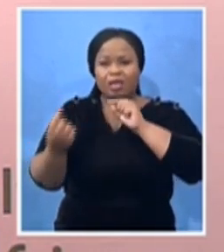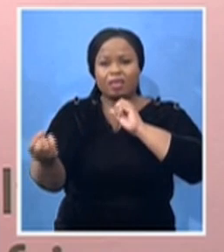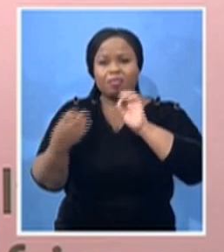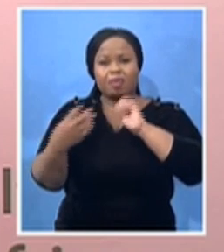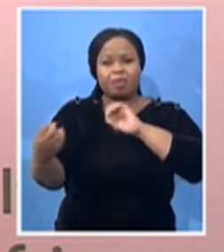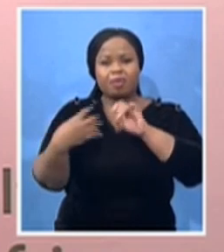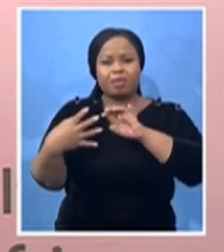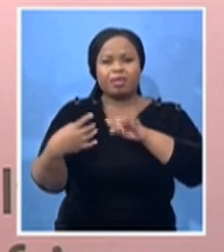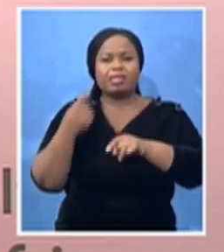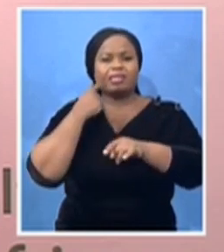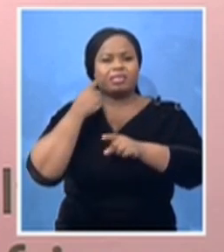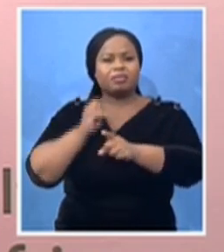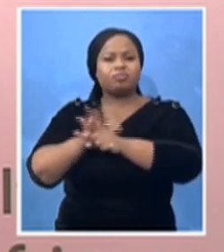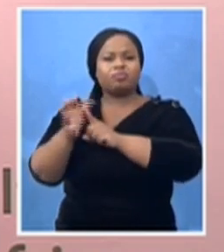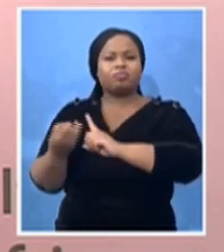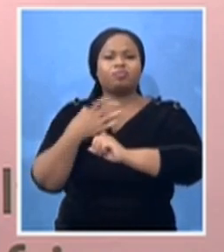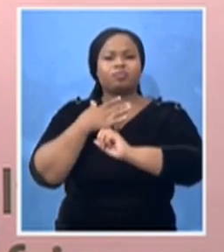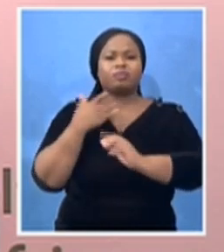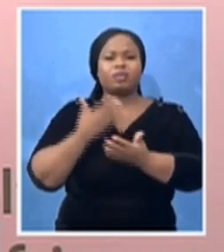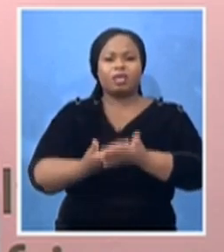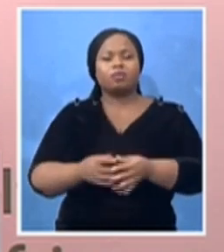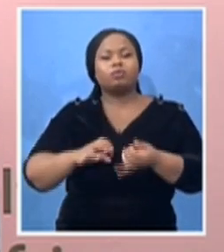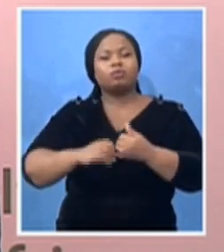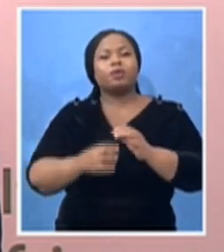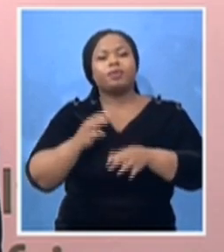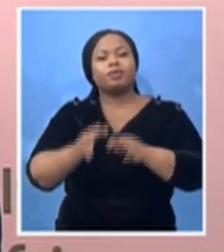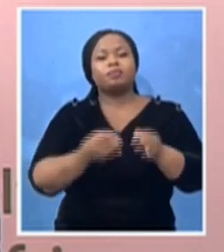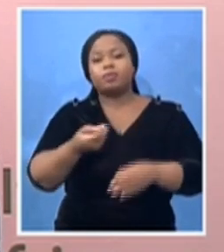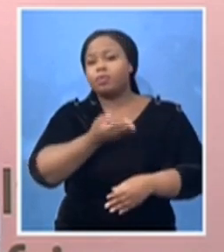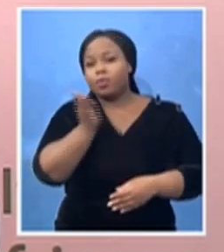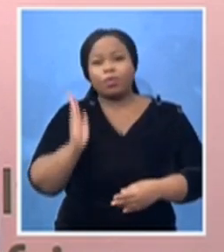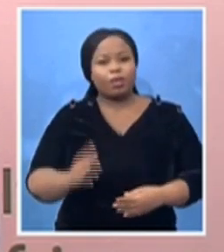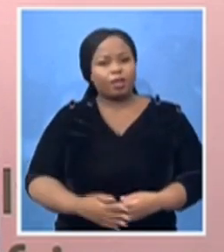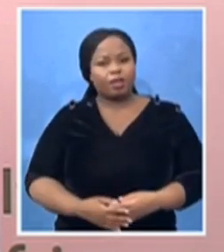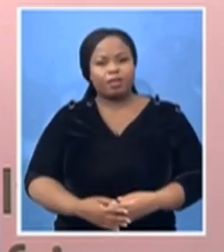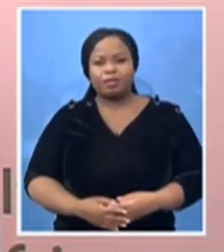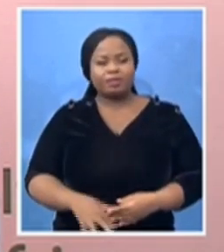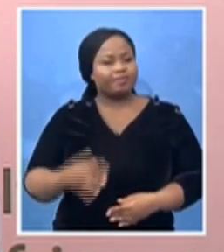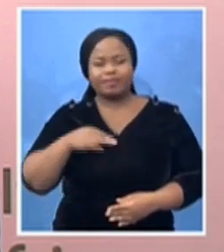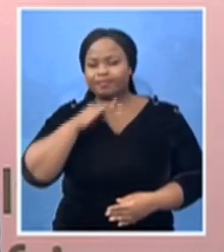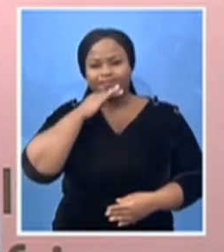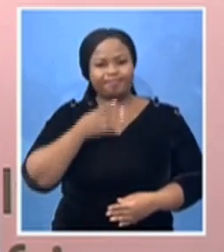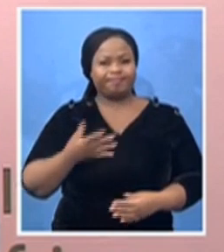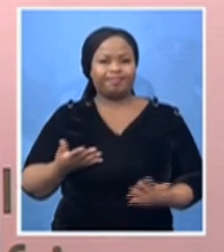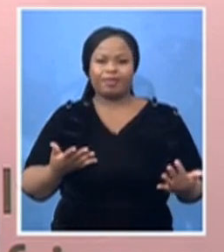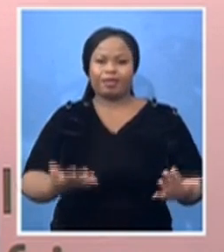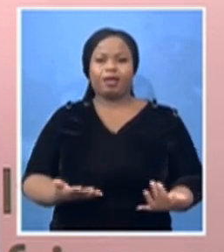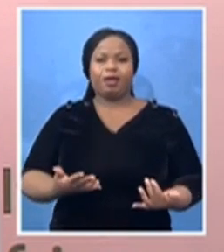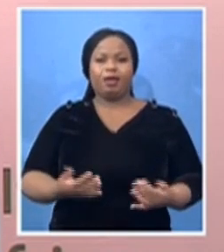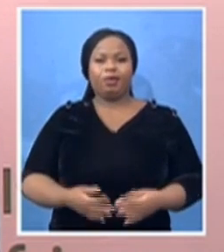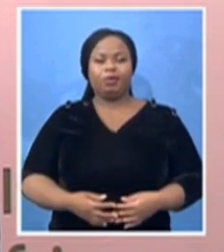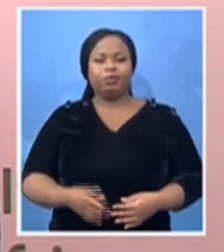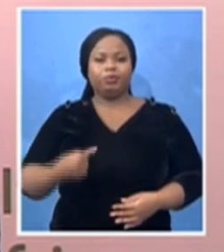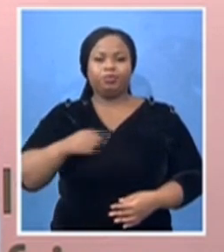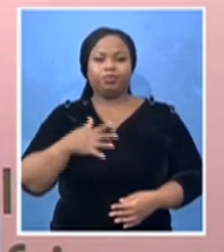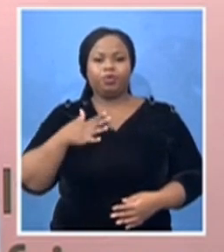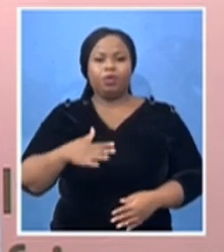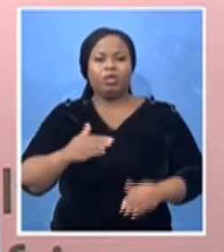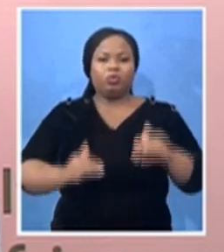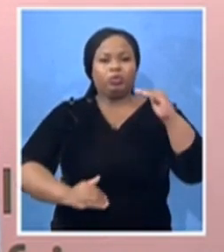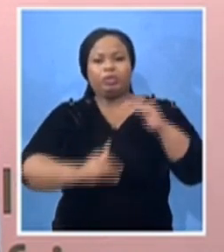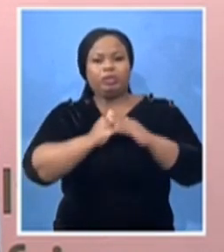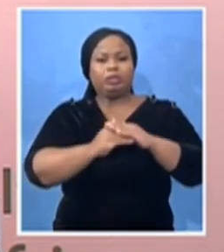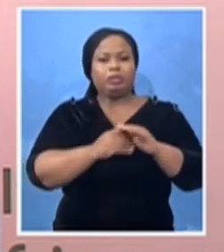to everyone, to say, it's not because one wants to restrict how you bury your